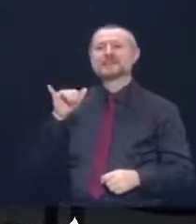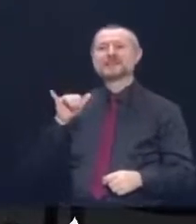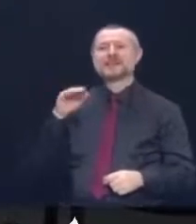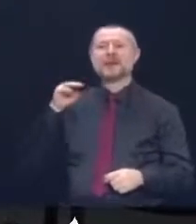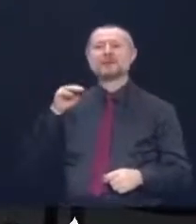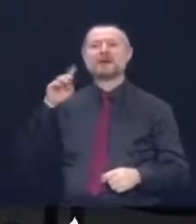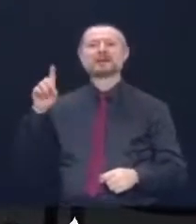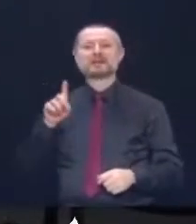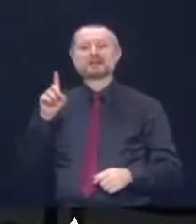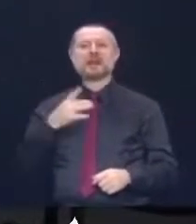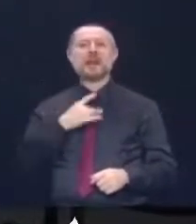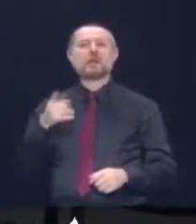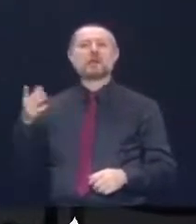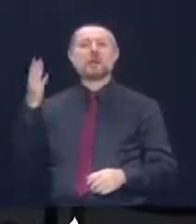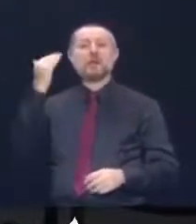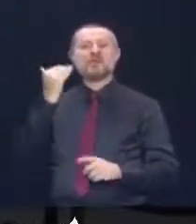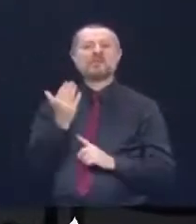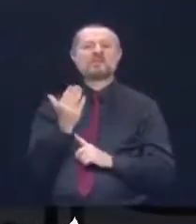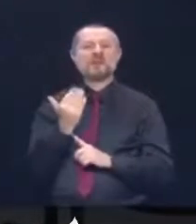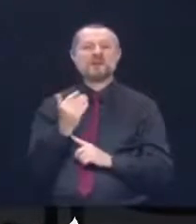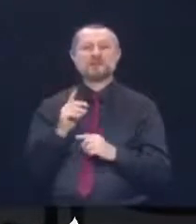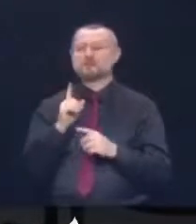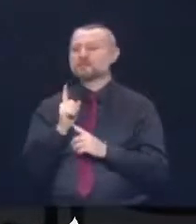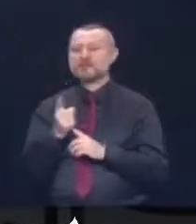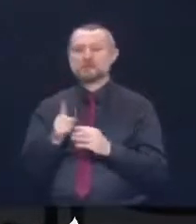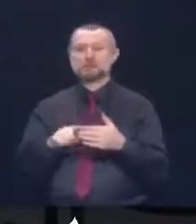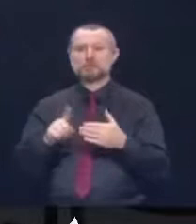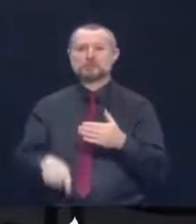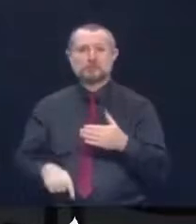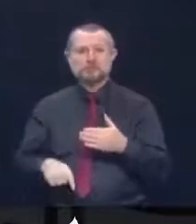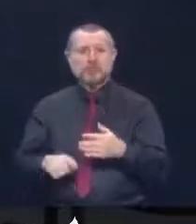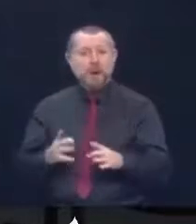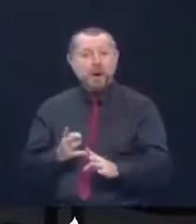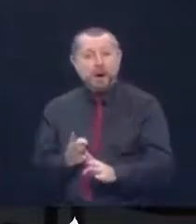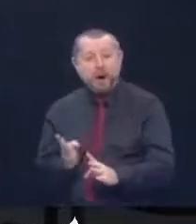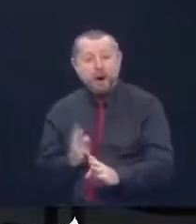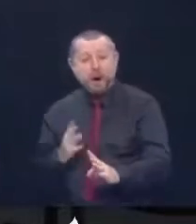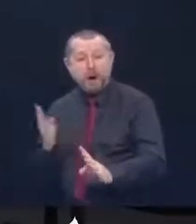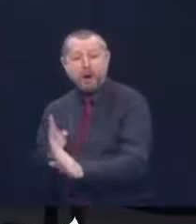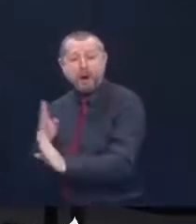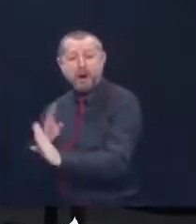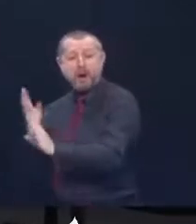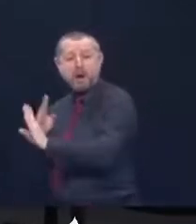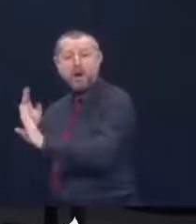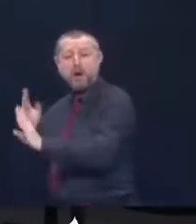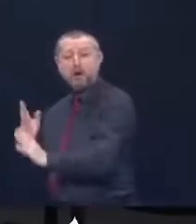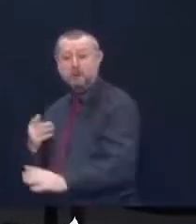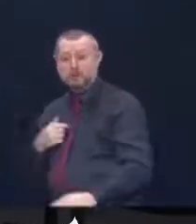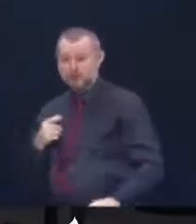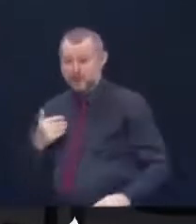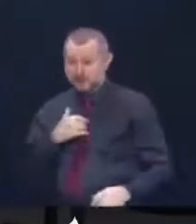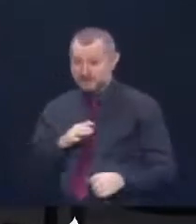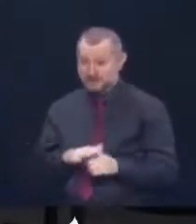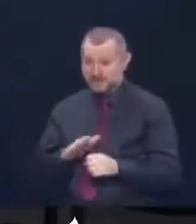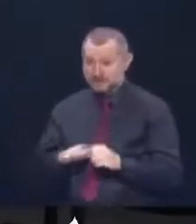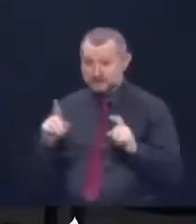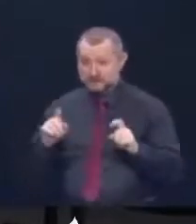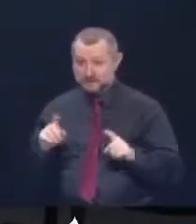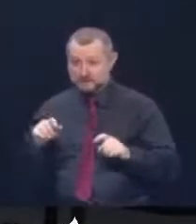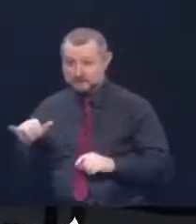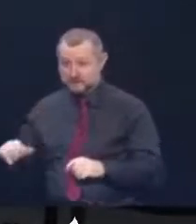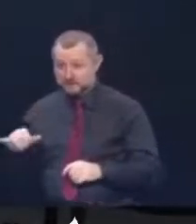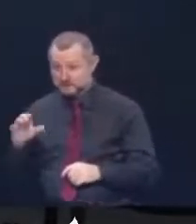tests, and they have those now. But there are other sites as well, and there are long lines pretty much anywhere you look. Are there enough testing sites in the New York City